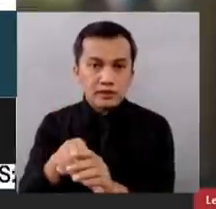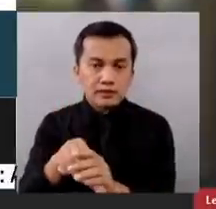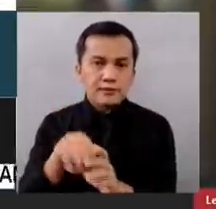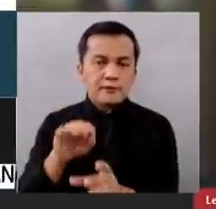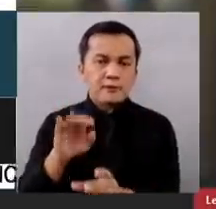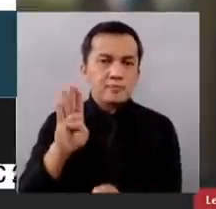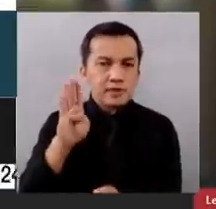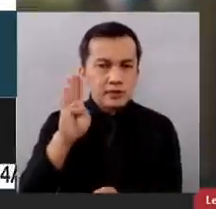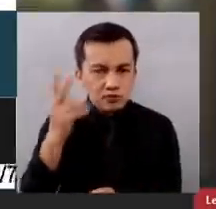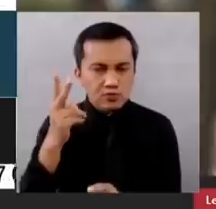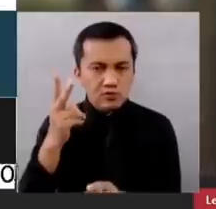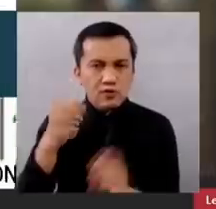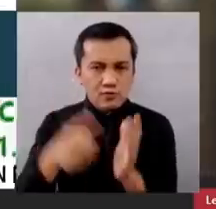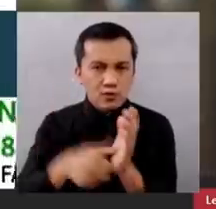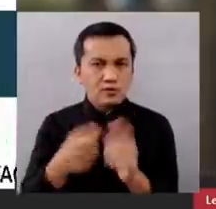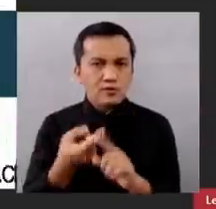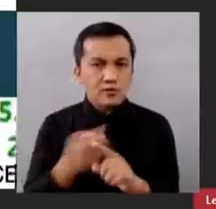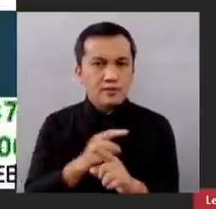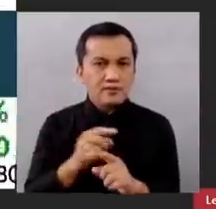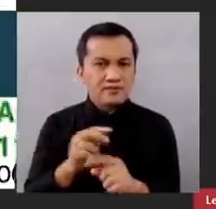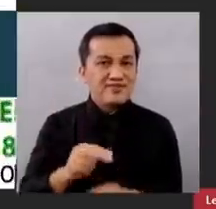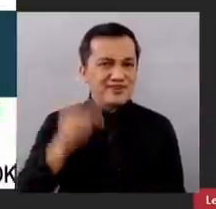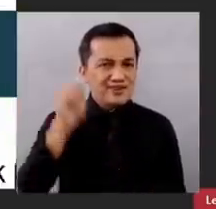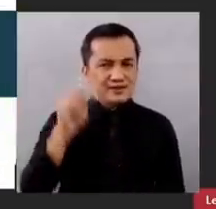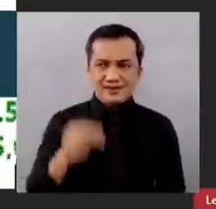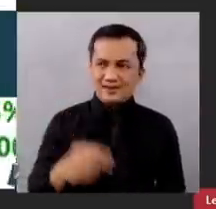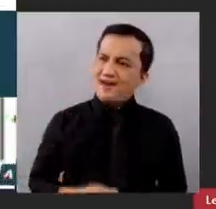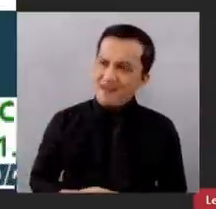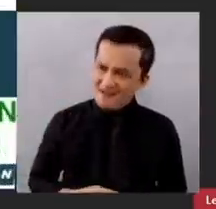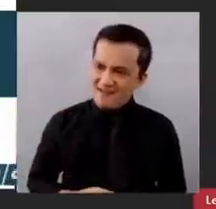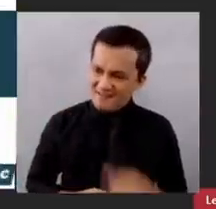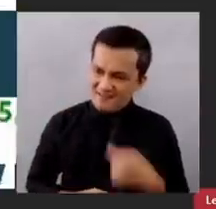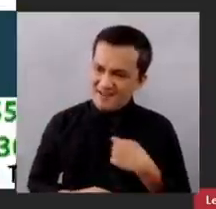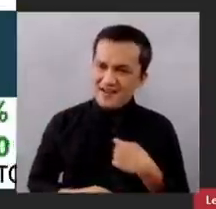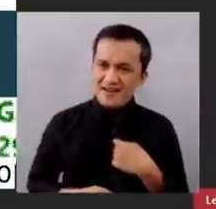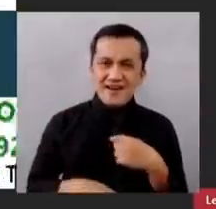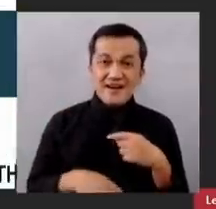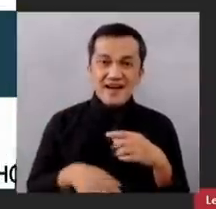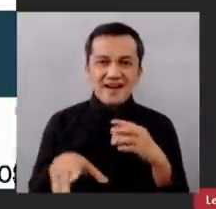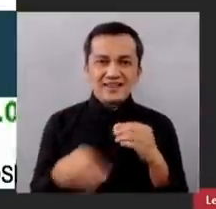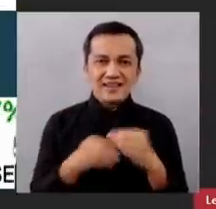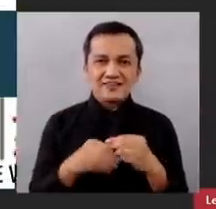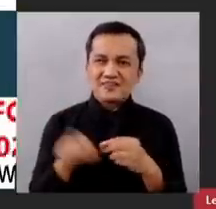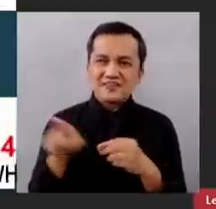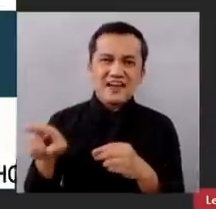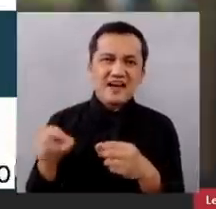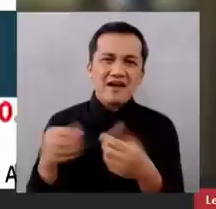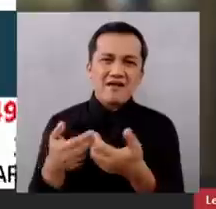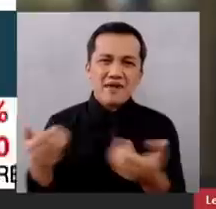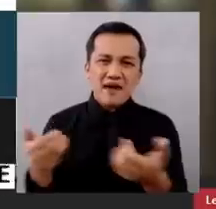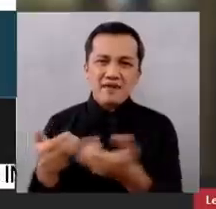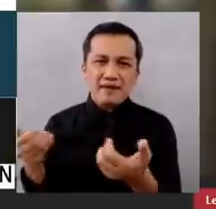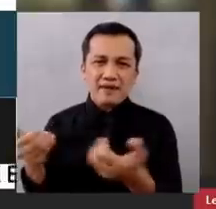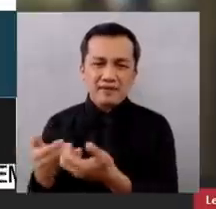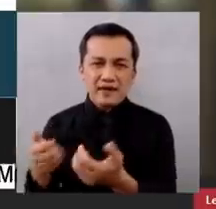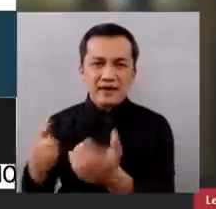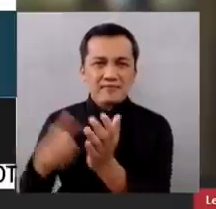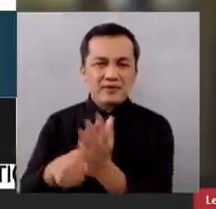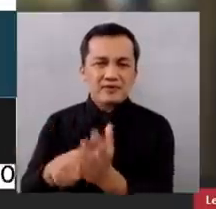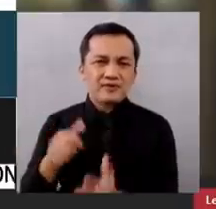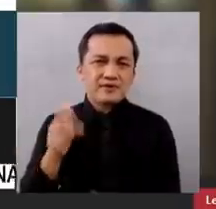the north. So, sa akin, that is also an additional fragmentation of the Duterte votes in addition to